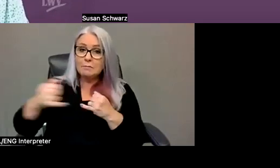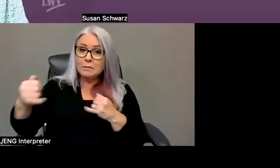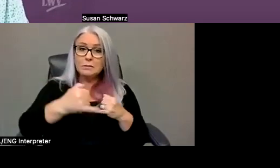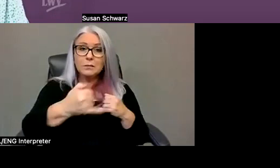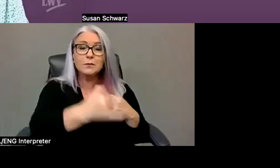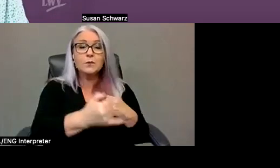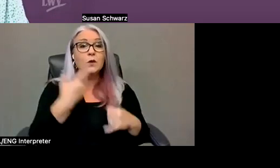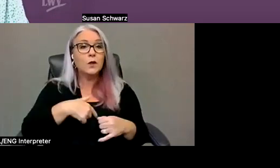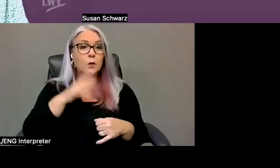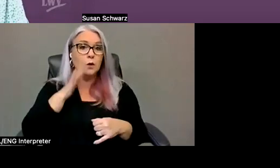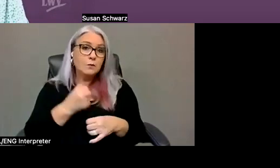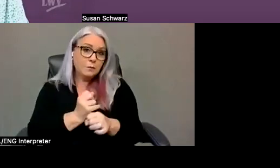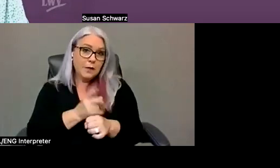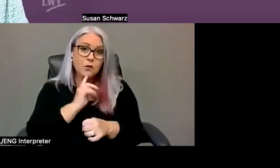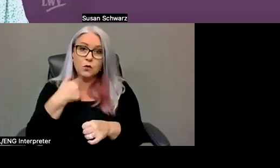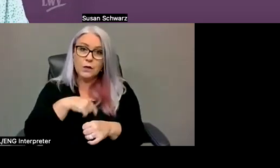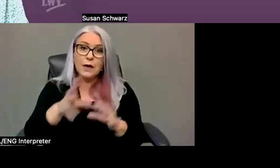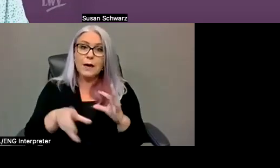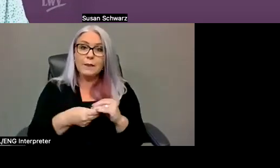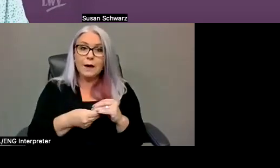to add those amenities in.